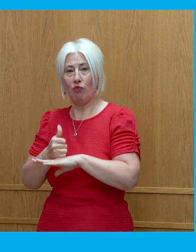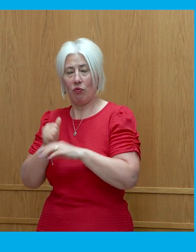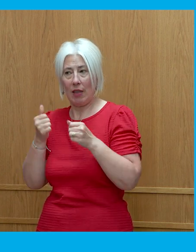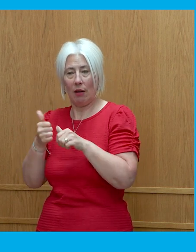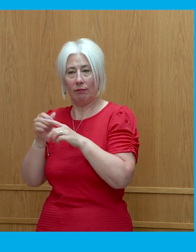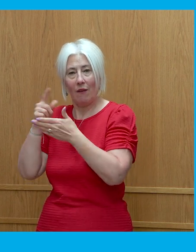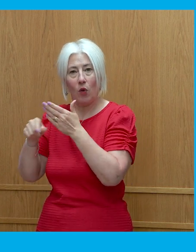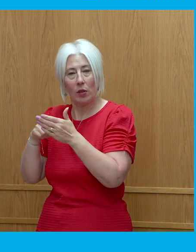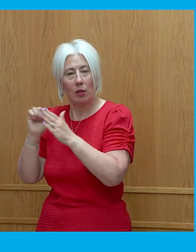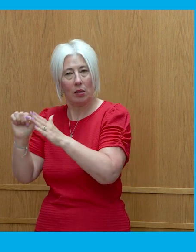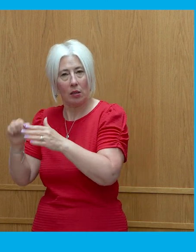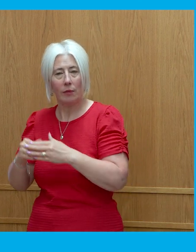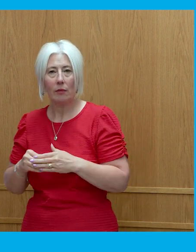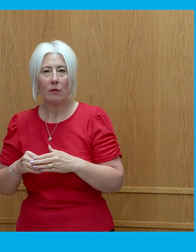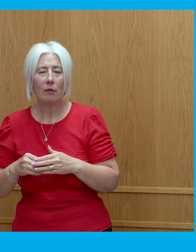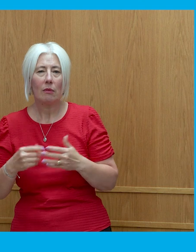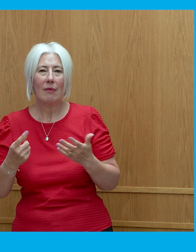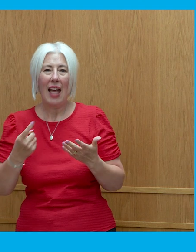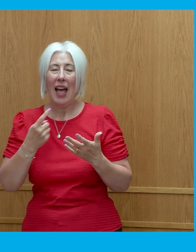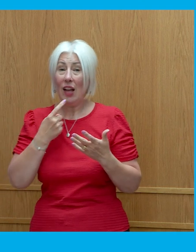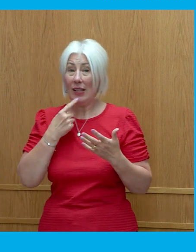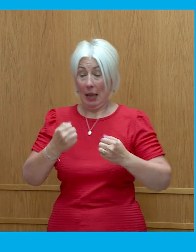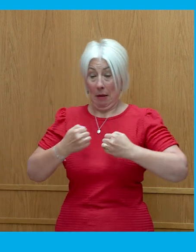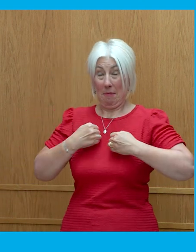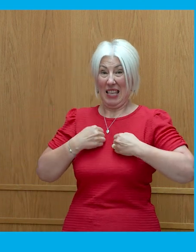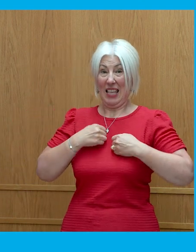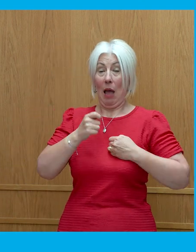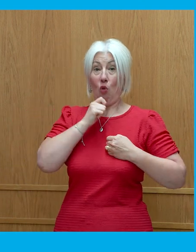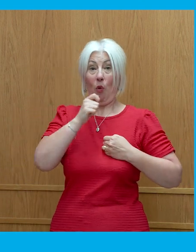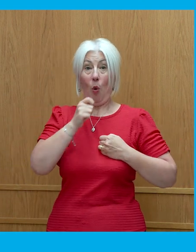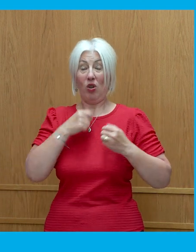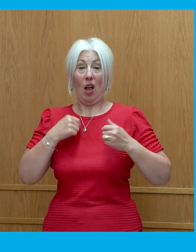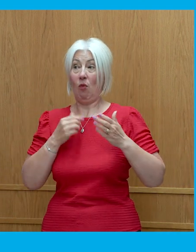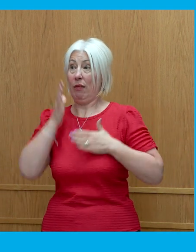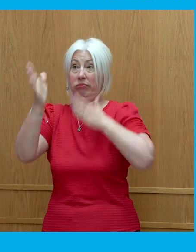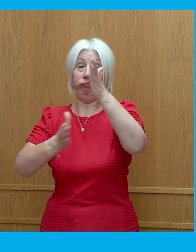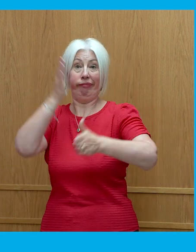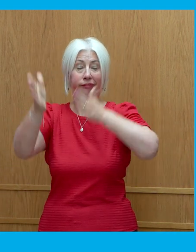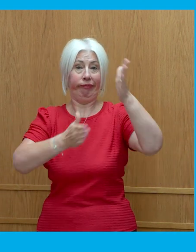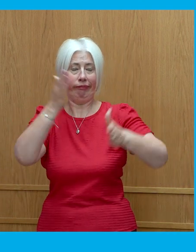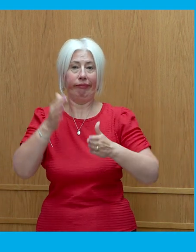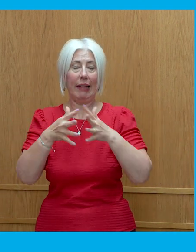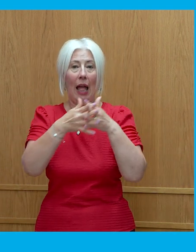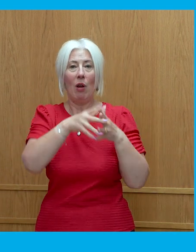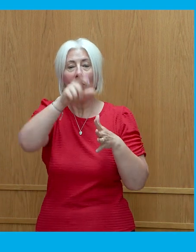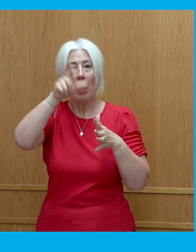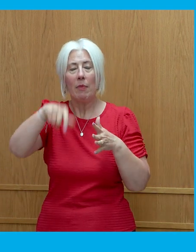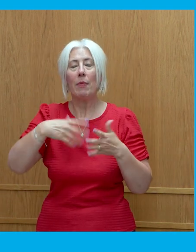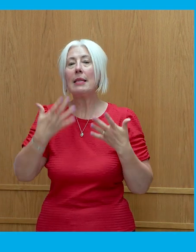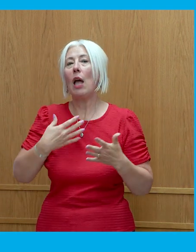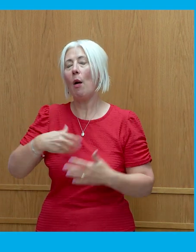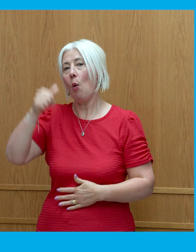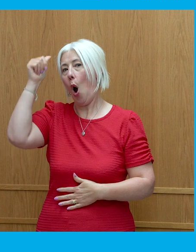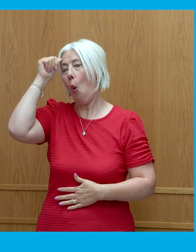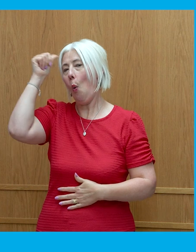mean, anecdotally, again, I can, you know, tell you in my capacity as a reporter when I'm out and about, Americans have become much more aware of the power of